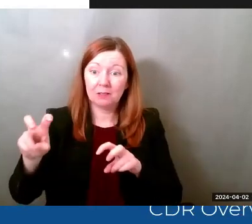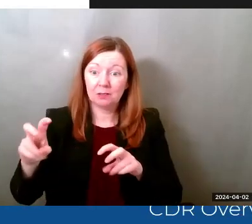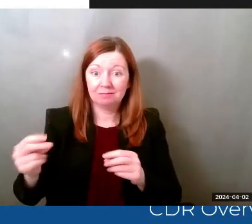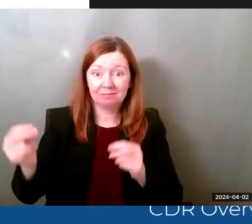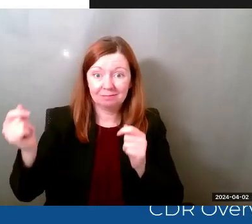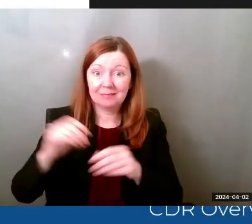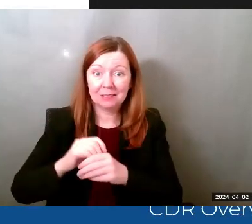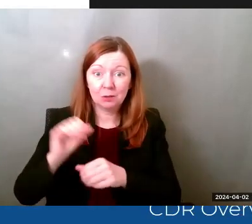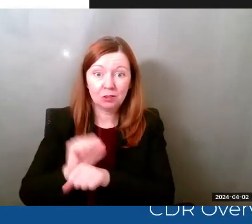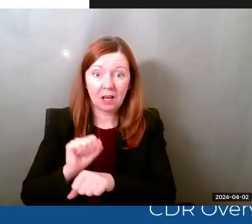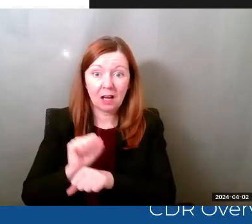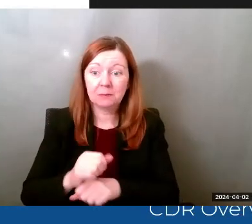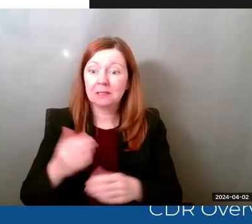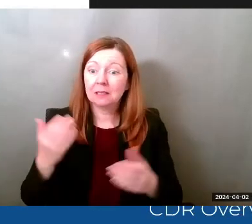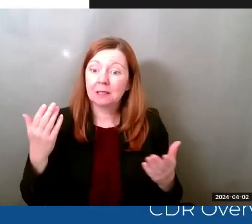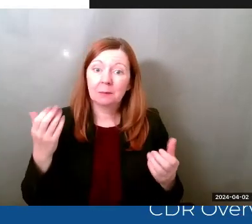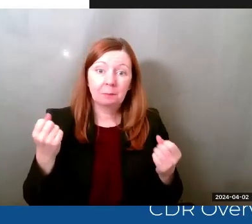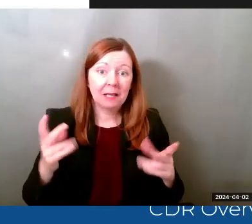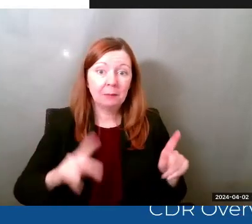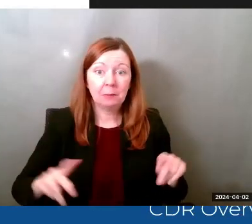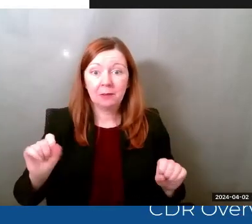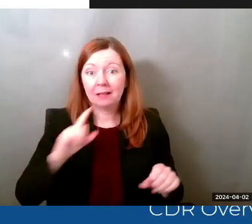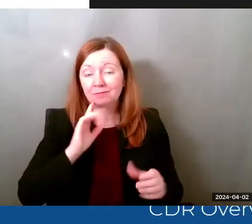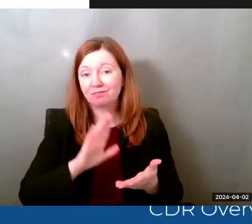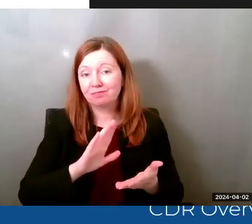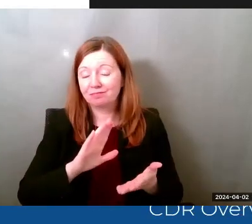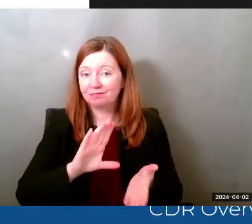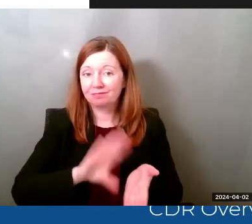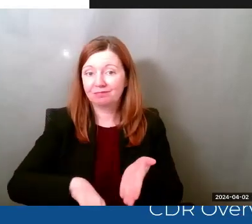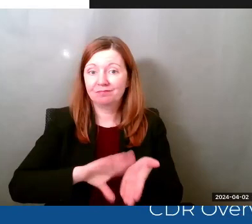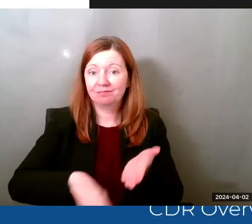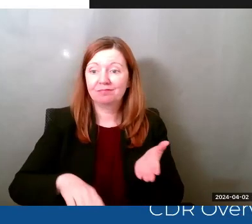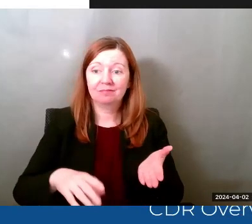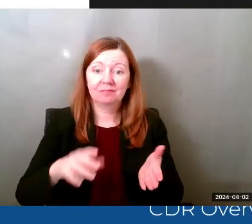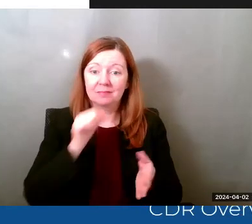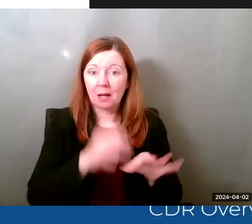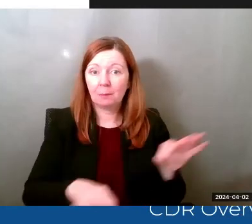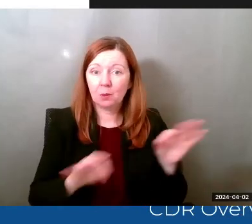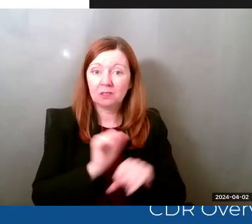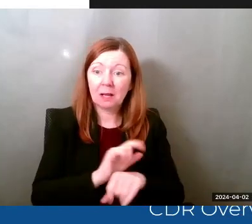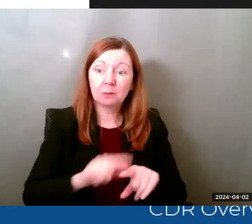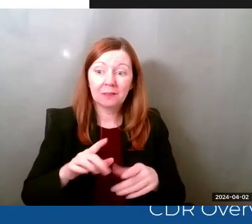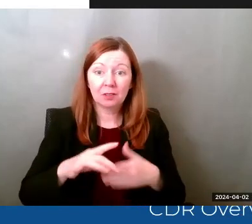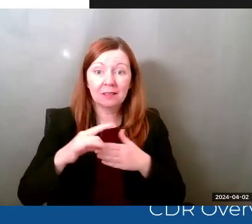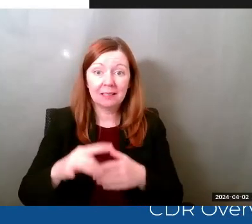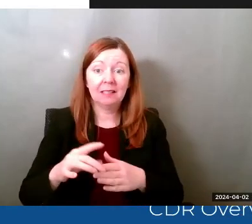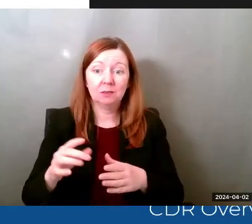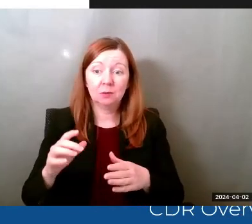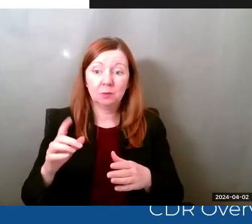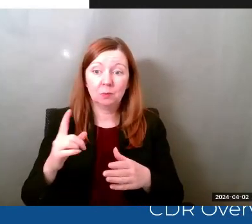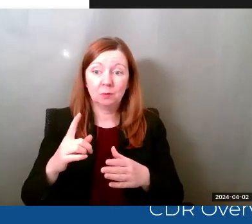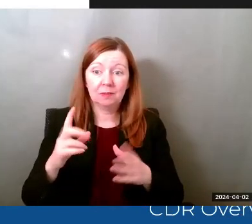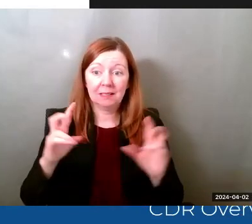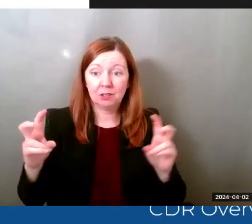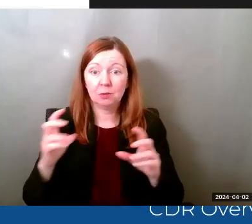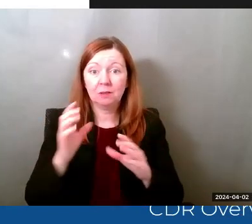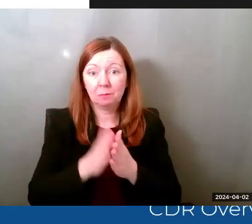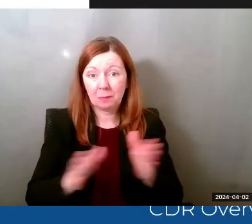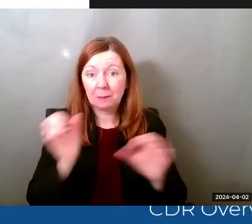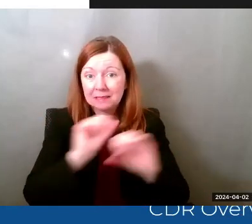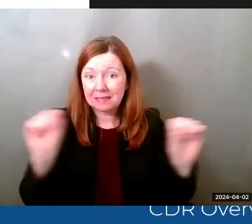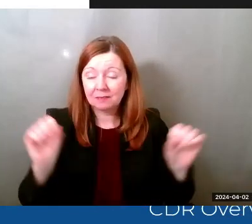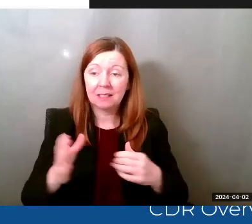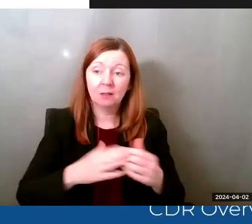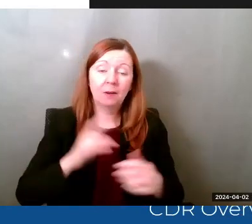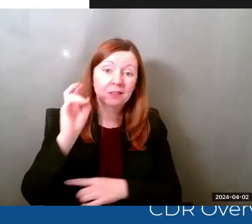can pontificate and downplay the importance of these jobs, some of these jobs are leading to the issues that we have with public safety. When we talk about safety, whether it's